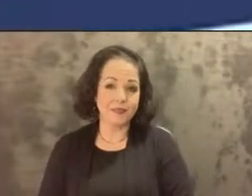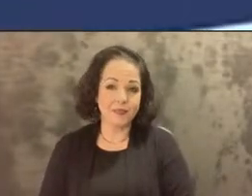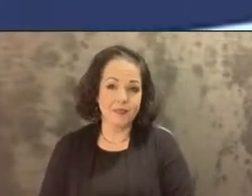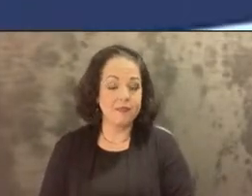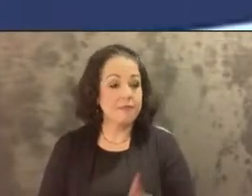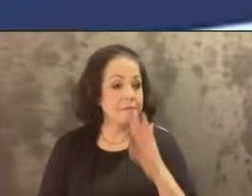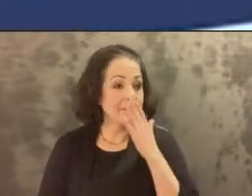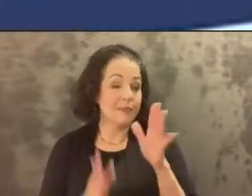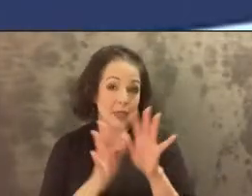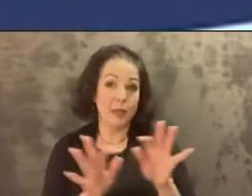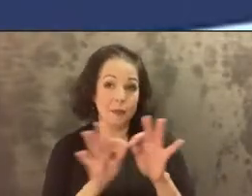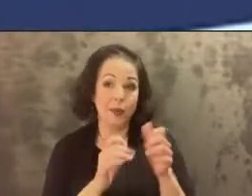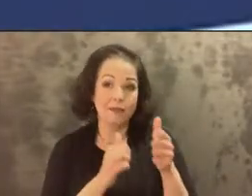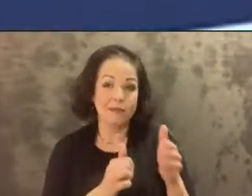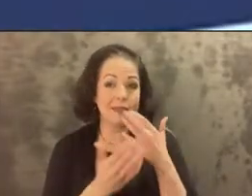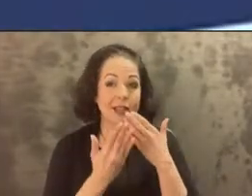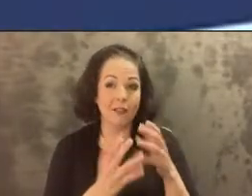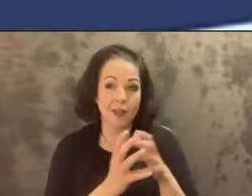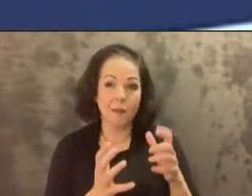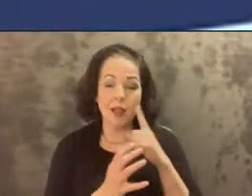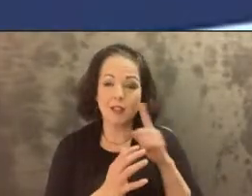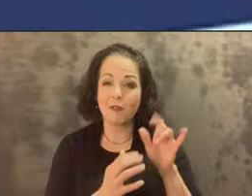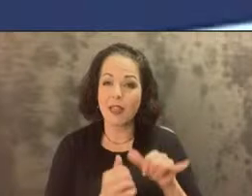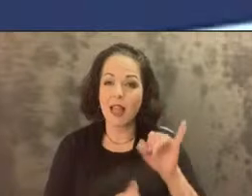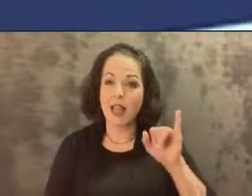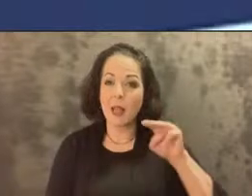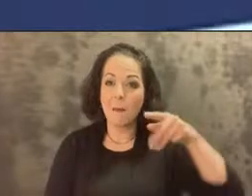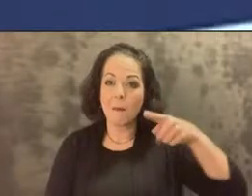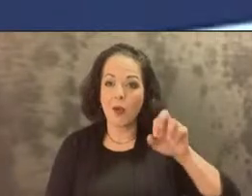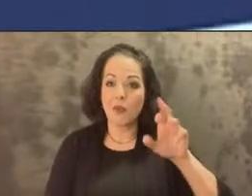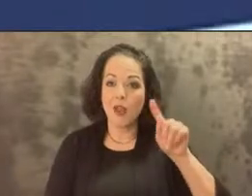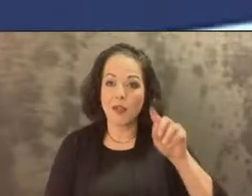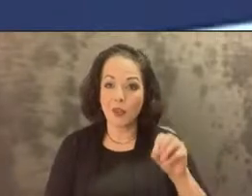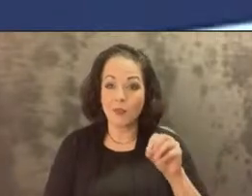Very important flag. Thank you very much, Mr. Imparato. Anyone else?